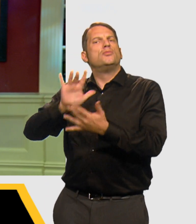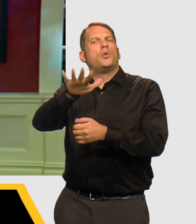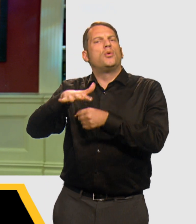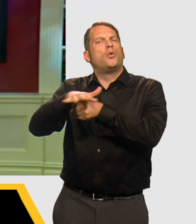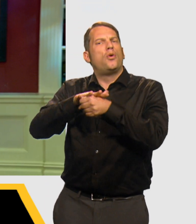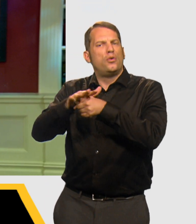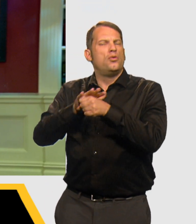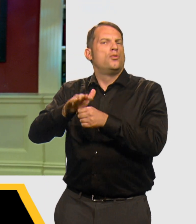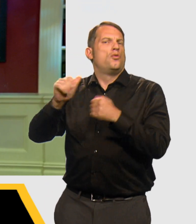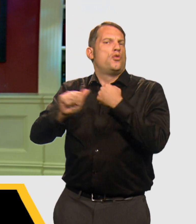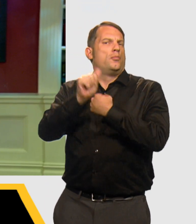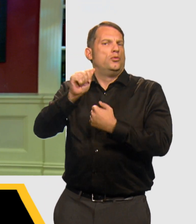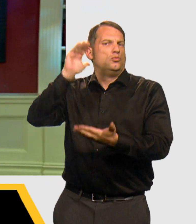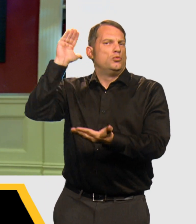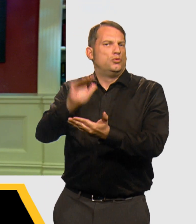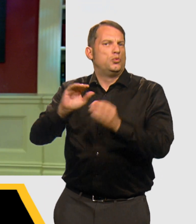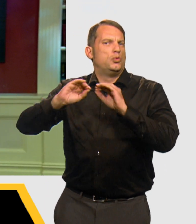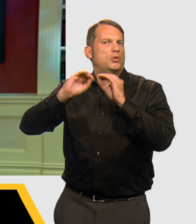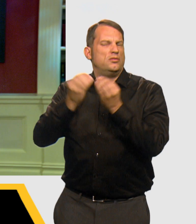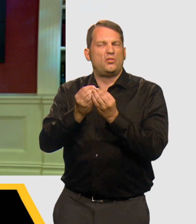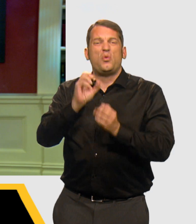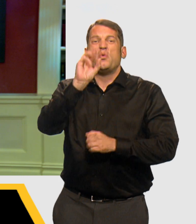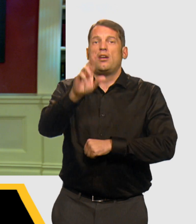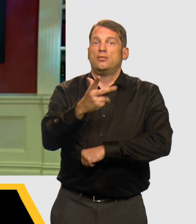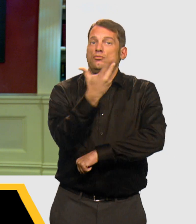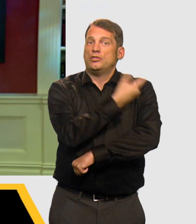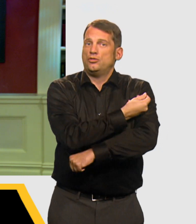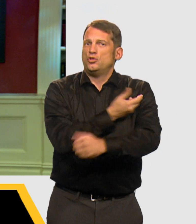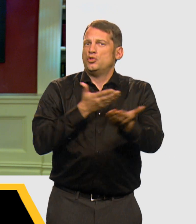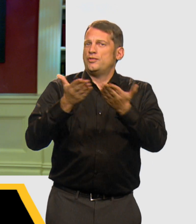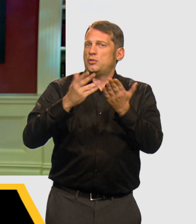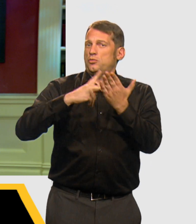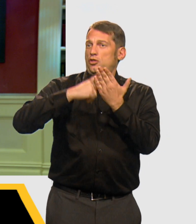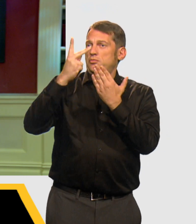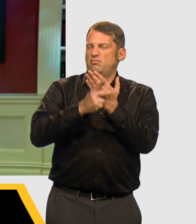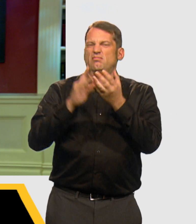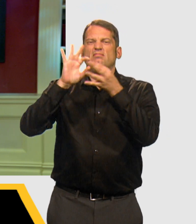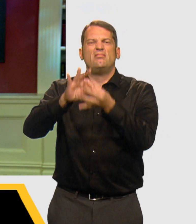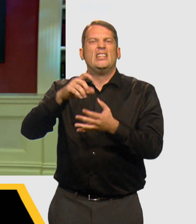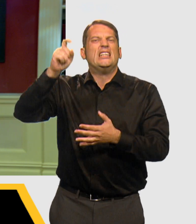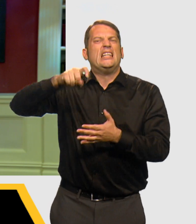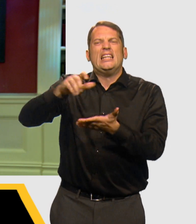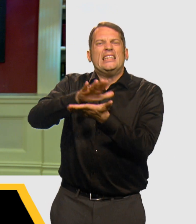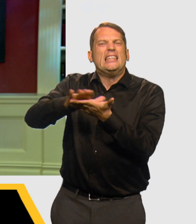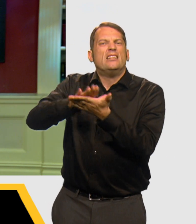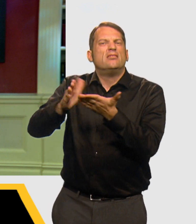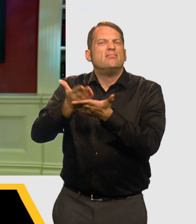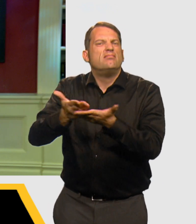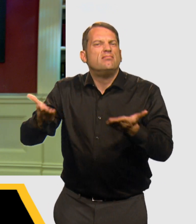harm reduction organization or syringe services program for sterile supplies,